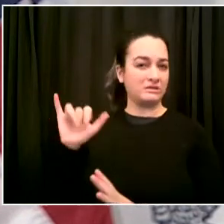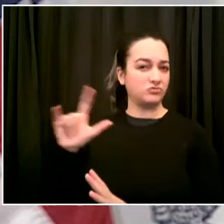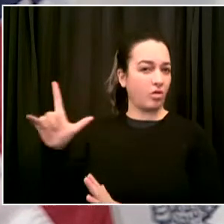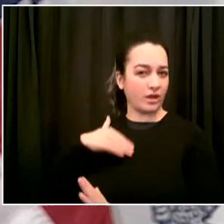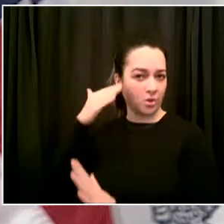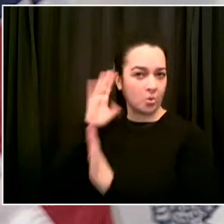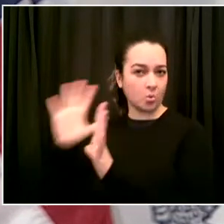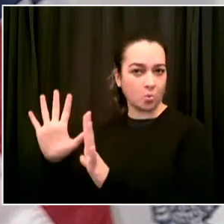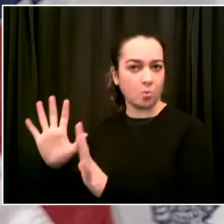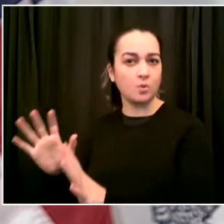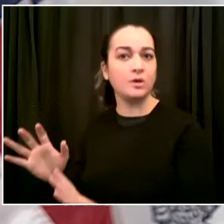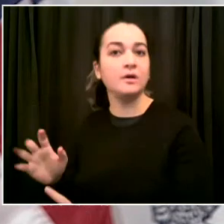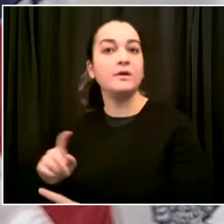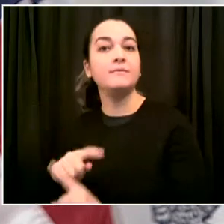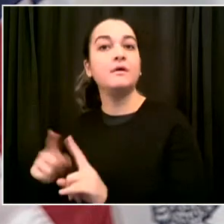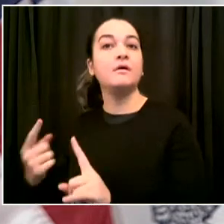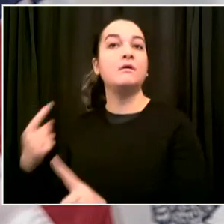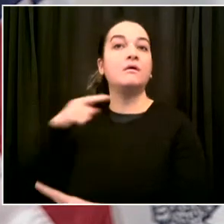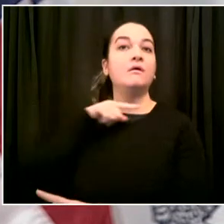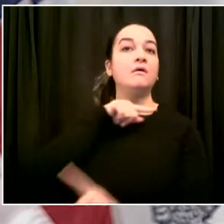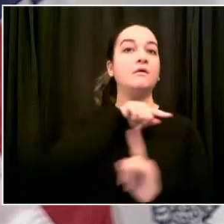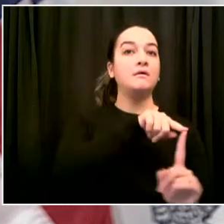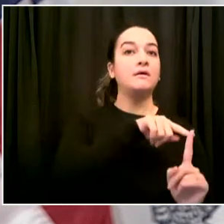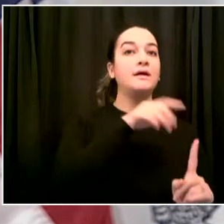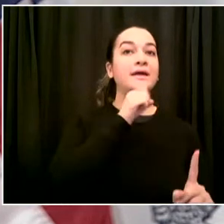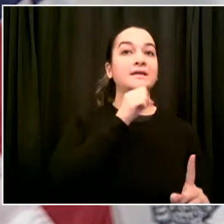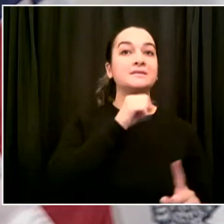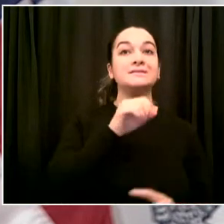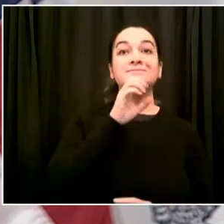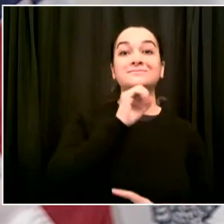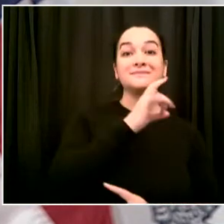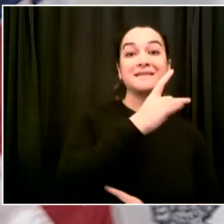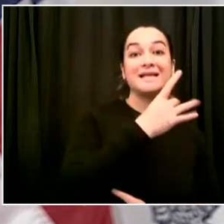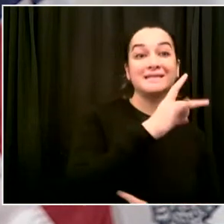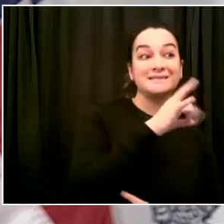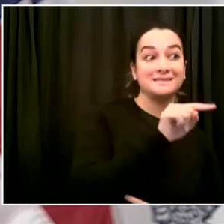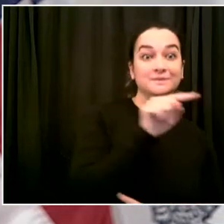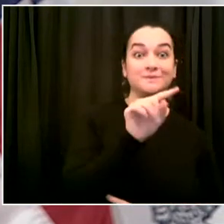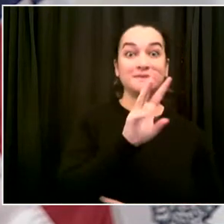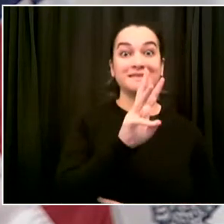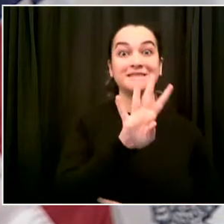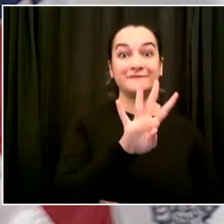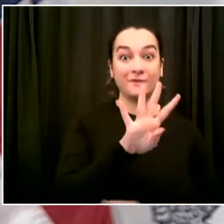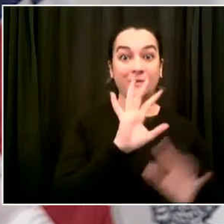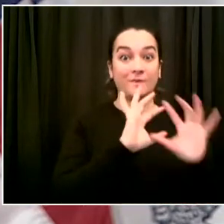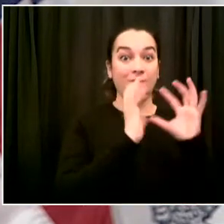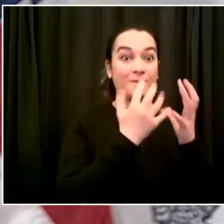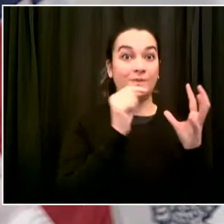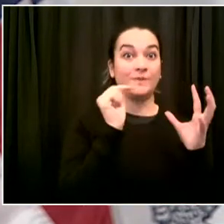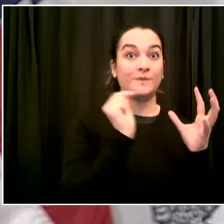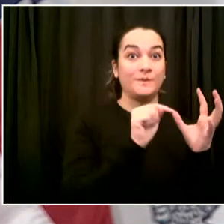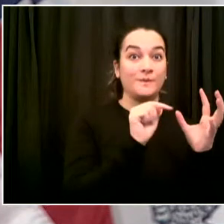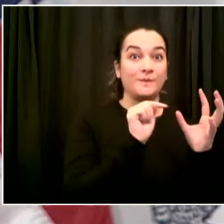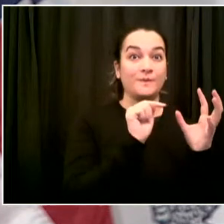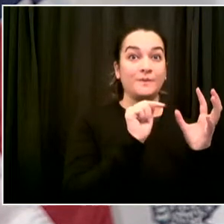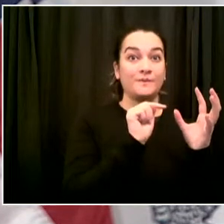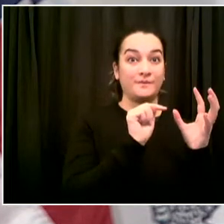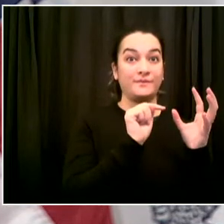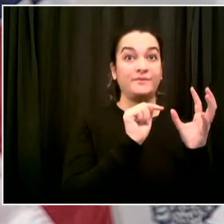18 to 64 in this city is 31% white, 28, almost